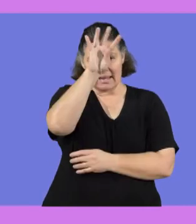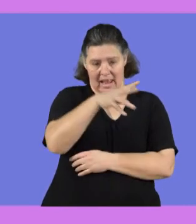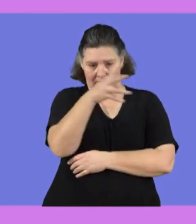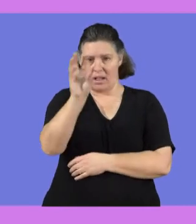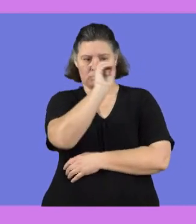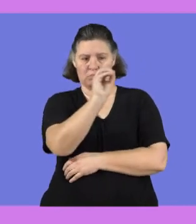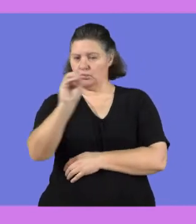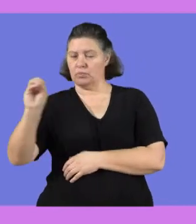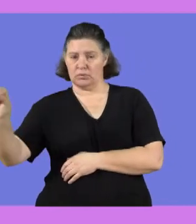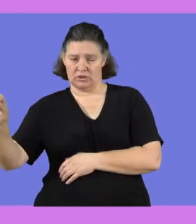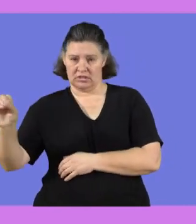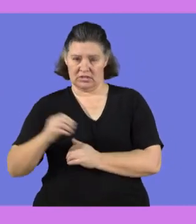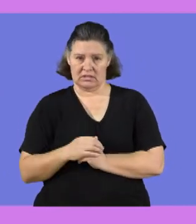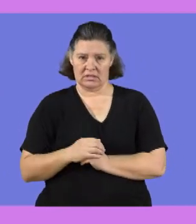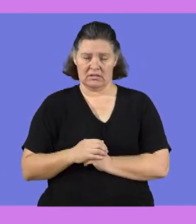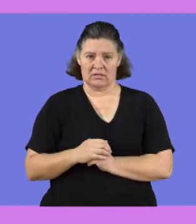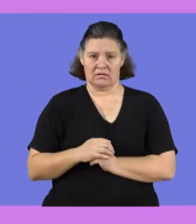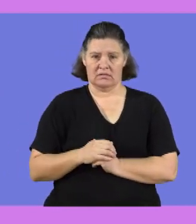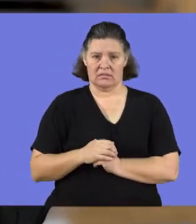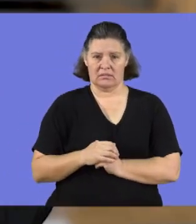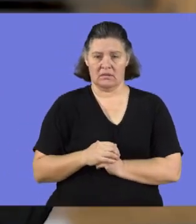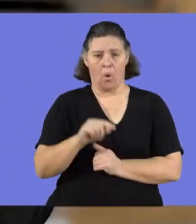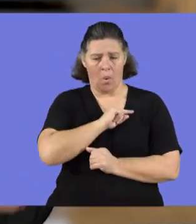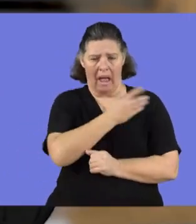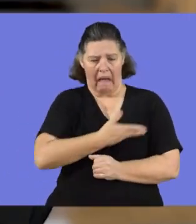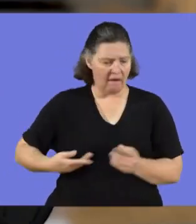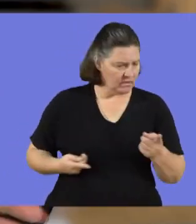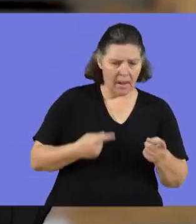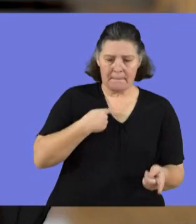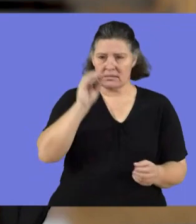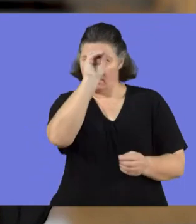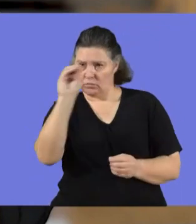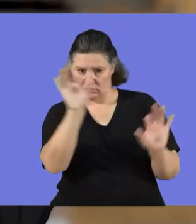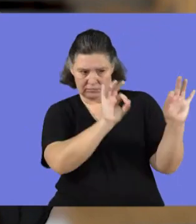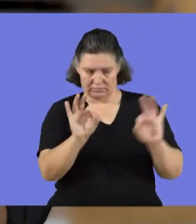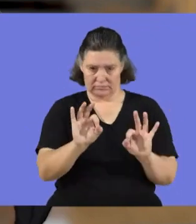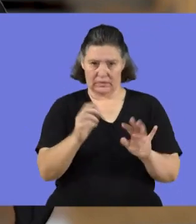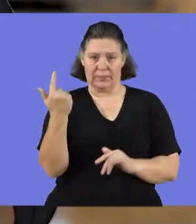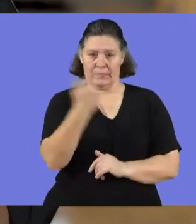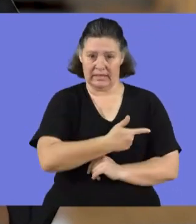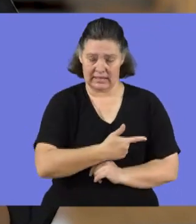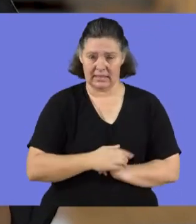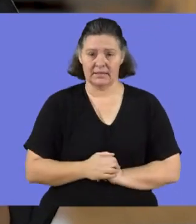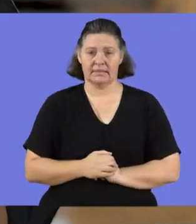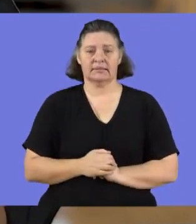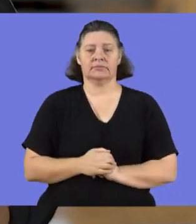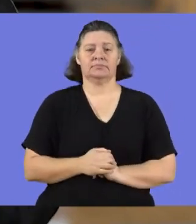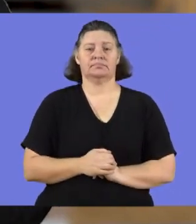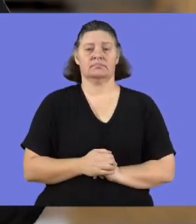to complete the table if it is given as incomplete. And then let us continue.